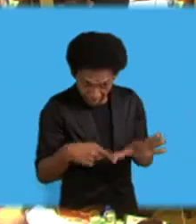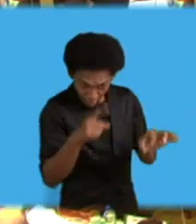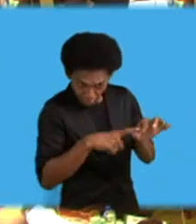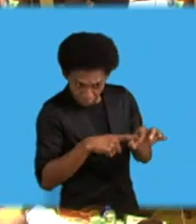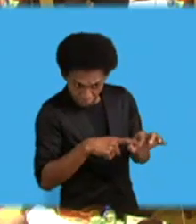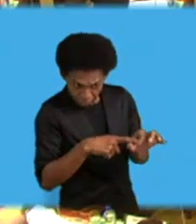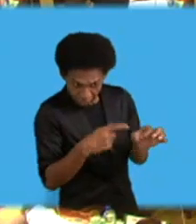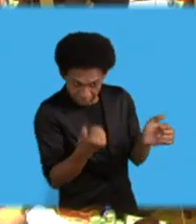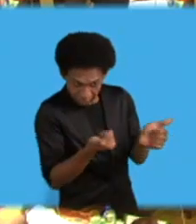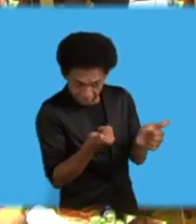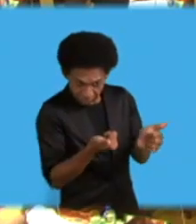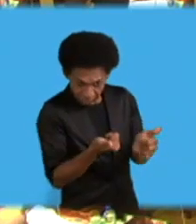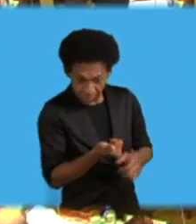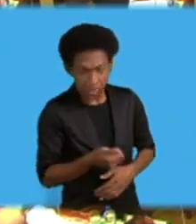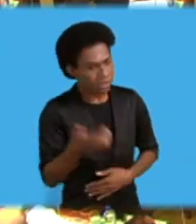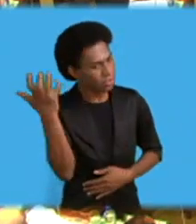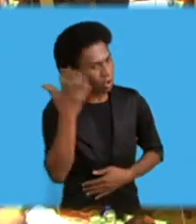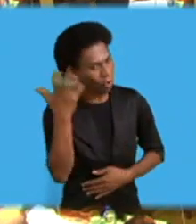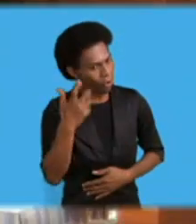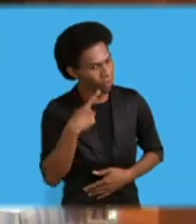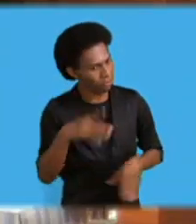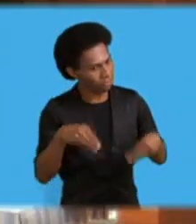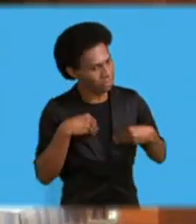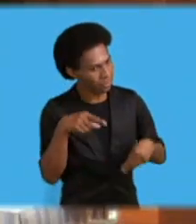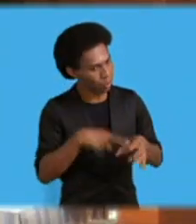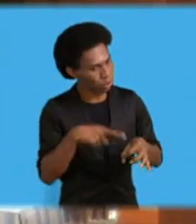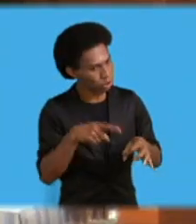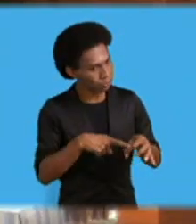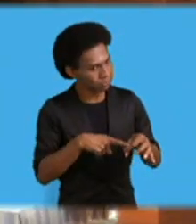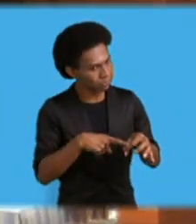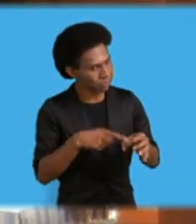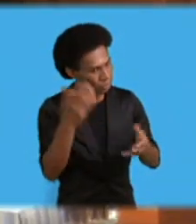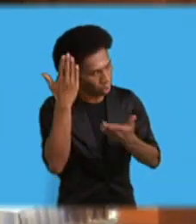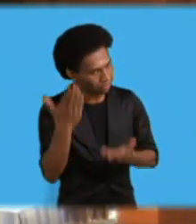questions to be answered further. Honourable Biman Prasad, you have the floor.